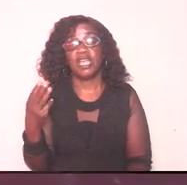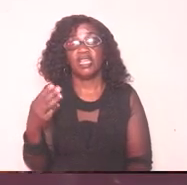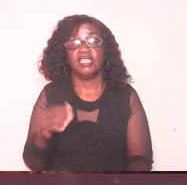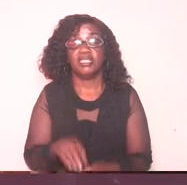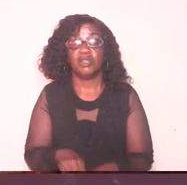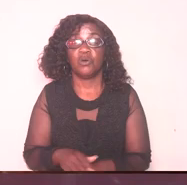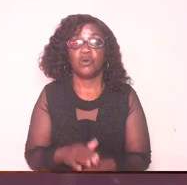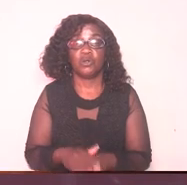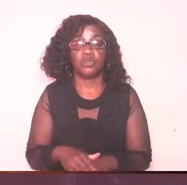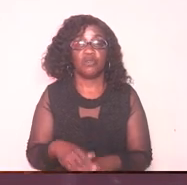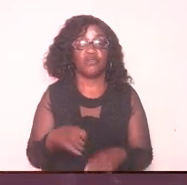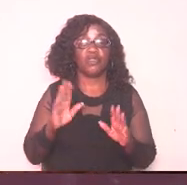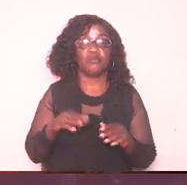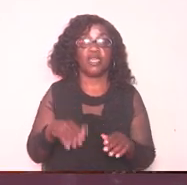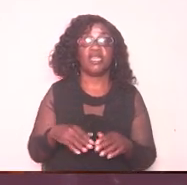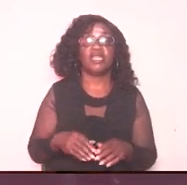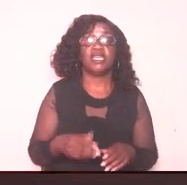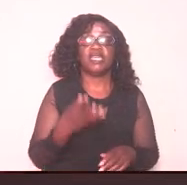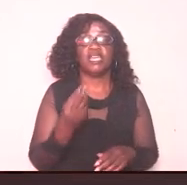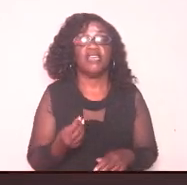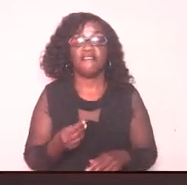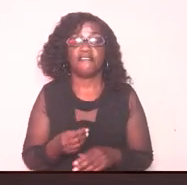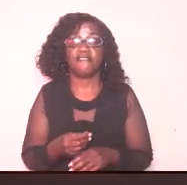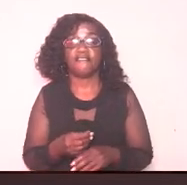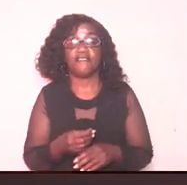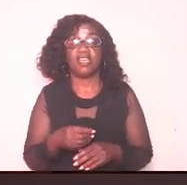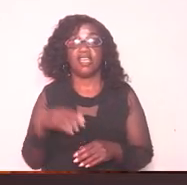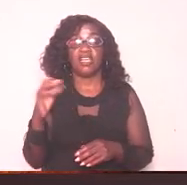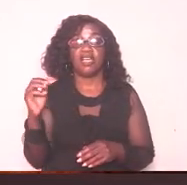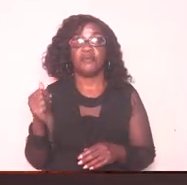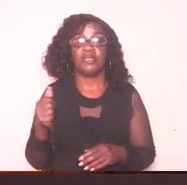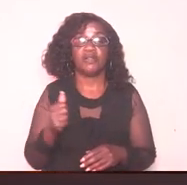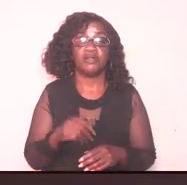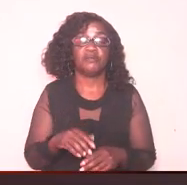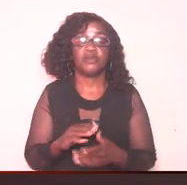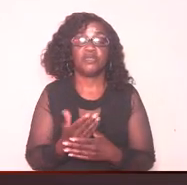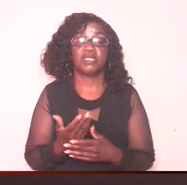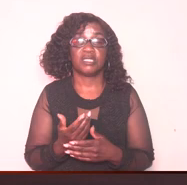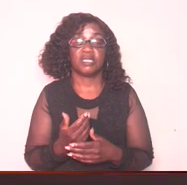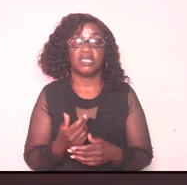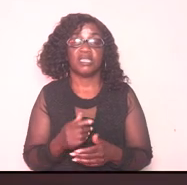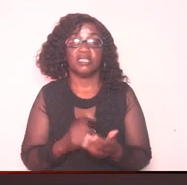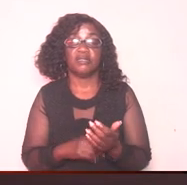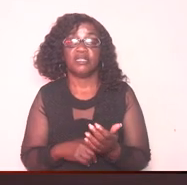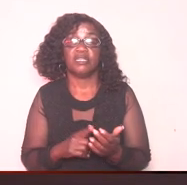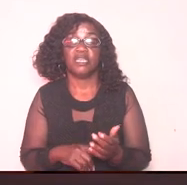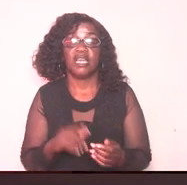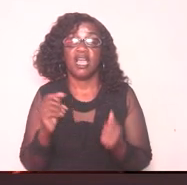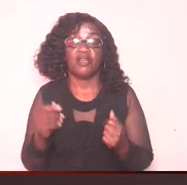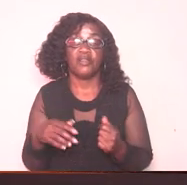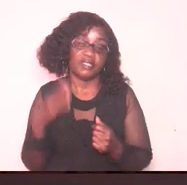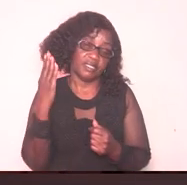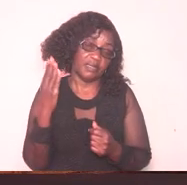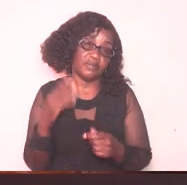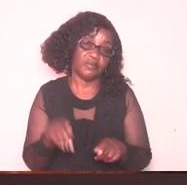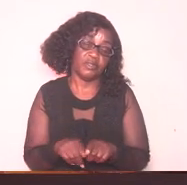more rampant among like young individuals. The reason why like increasing the age of consent effectively allows us to deal with like this, we think first of all, the health